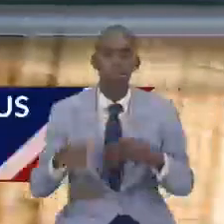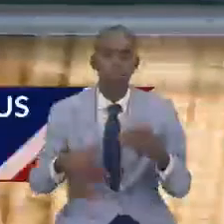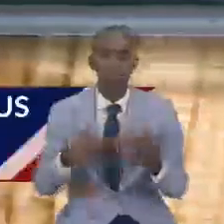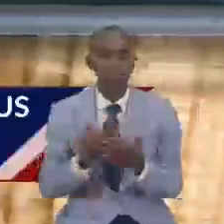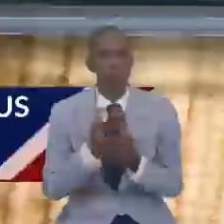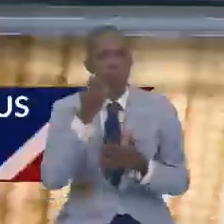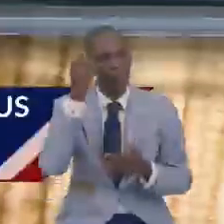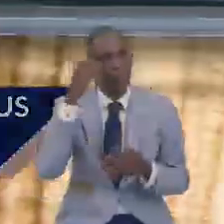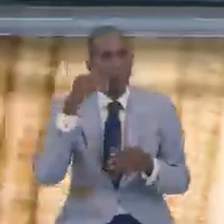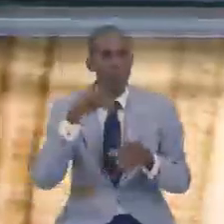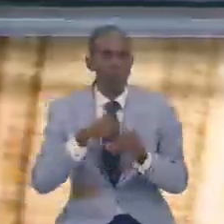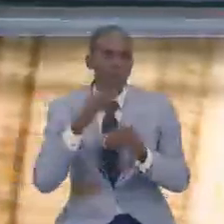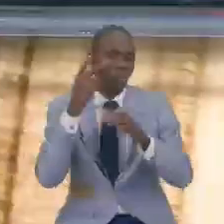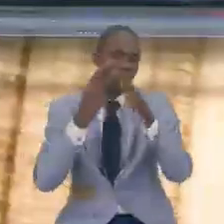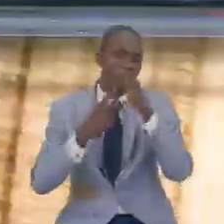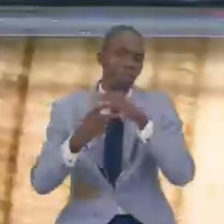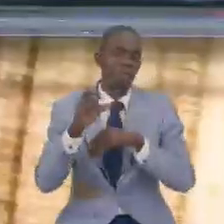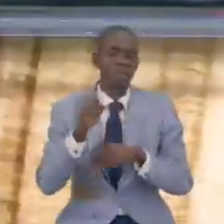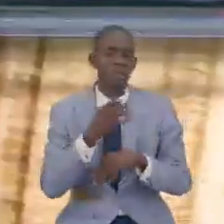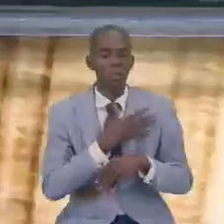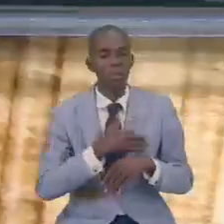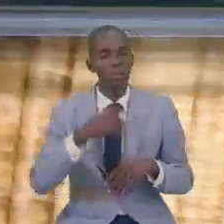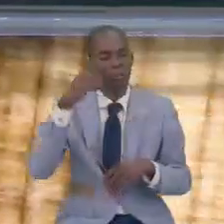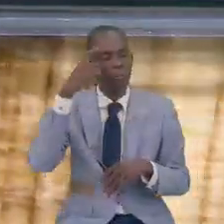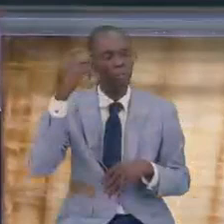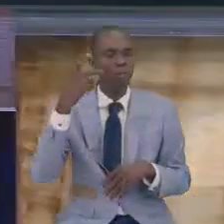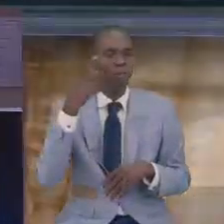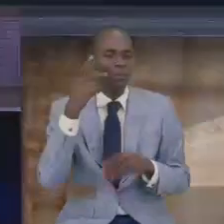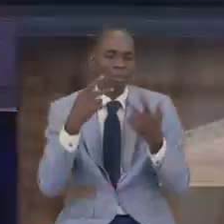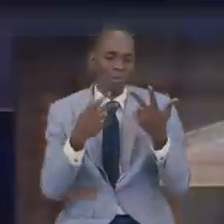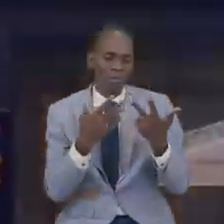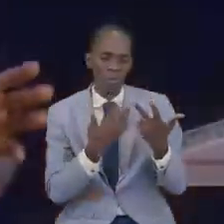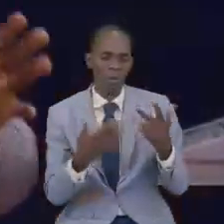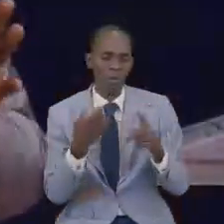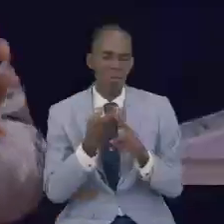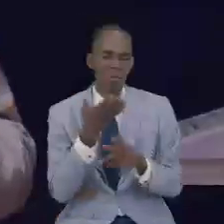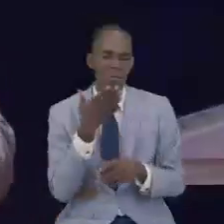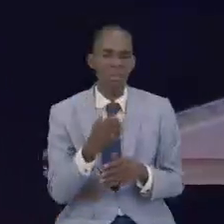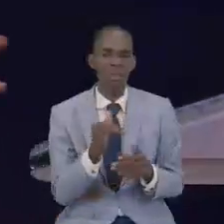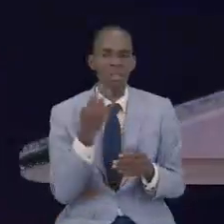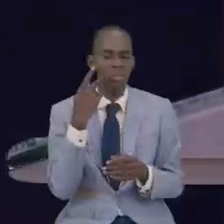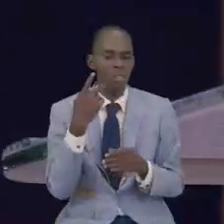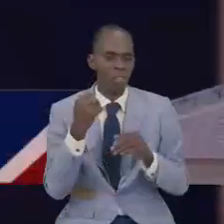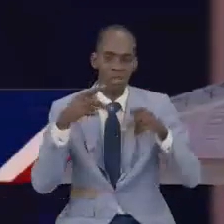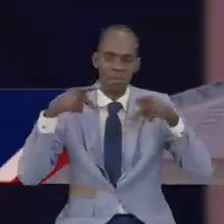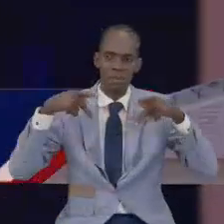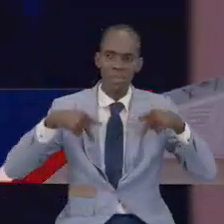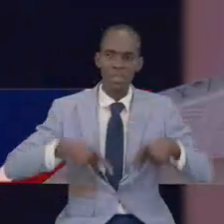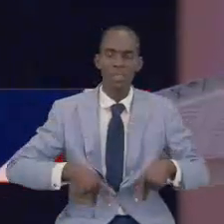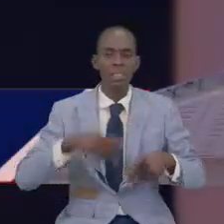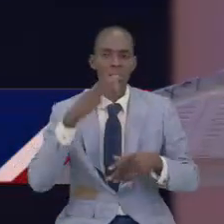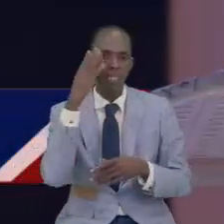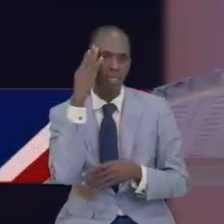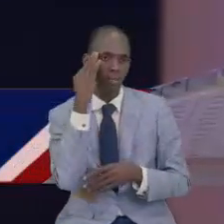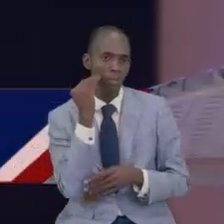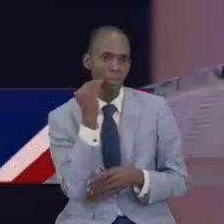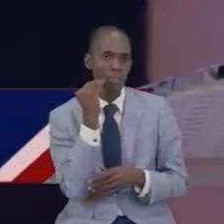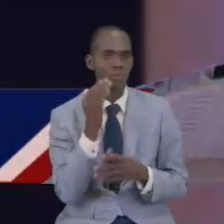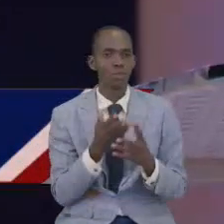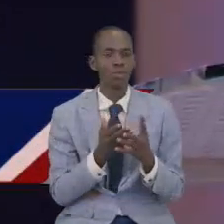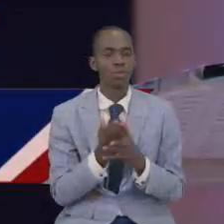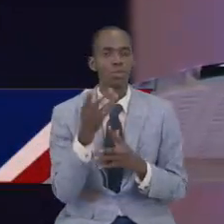Look at three things here. Number one, we're looking at the personal experience through